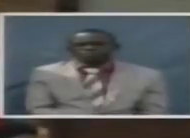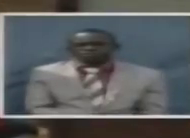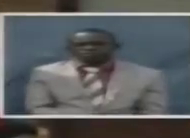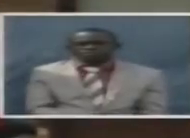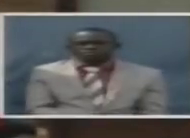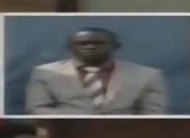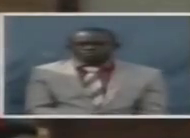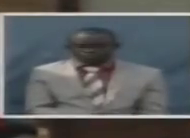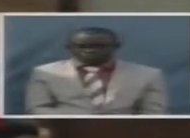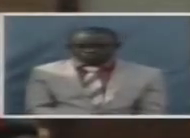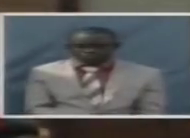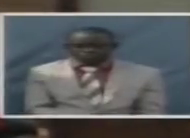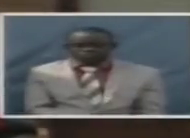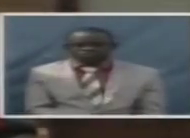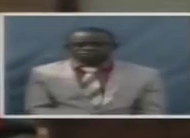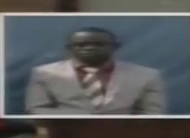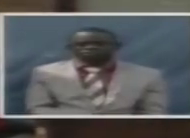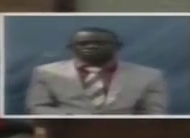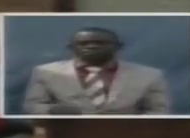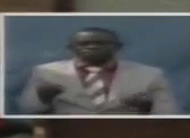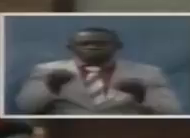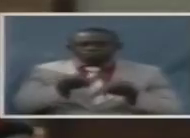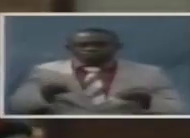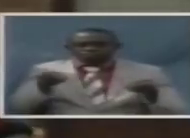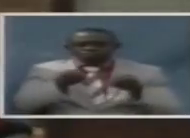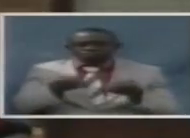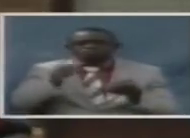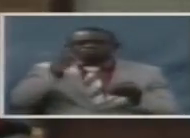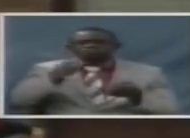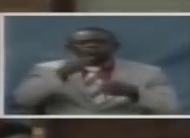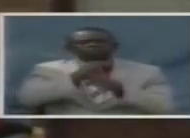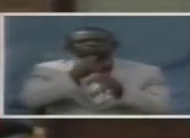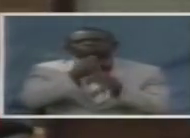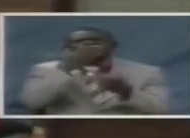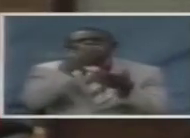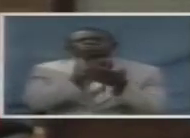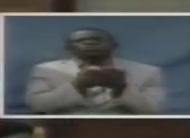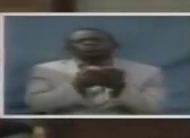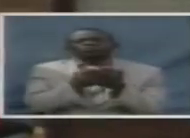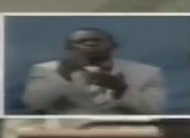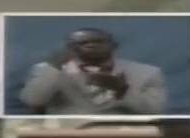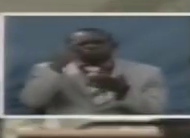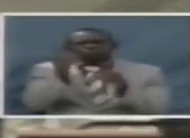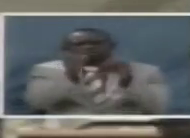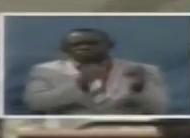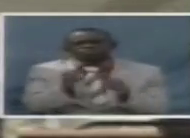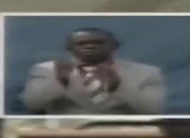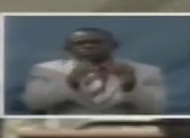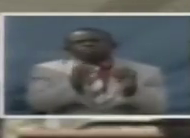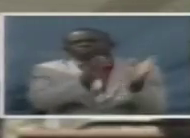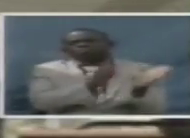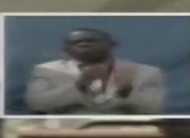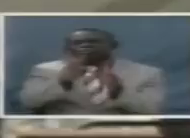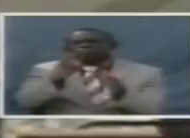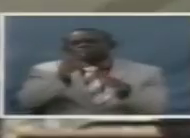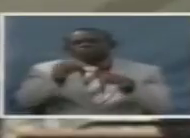there is need to create a supportive environment for effective implementation of the plan.